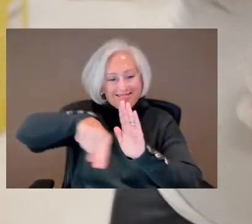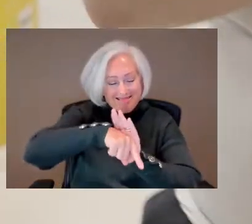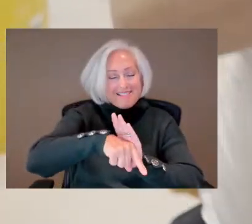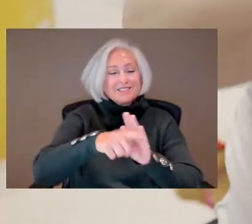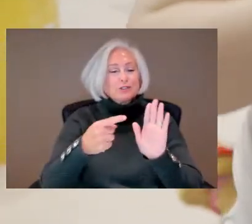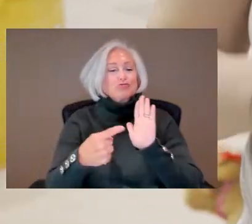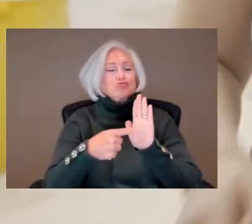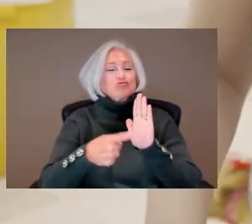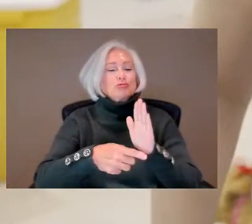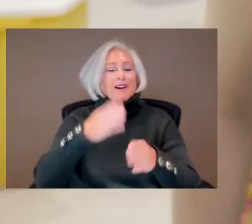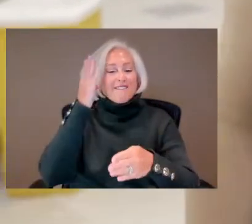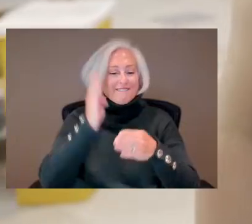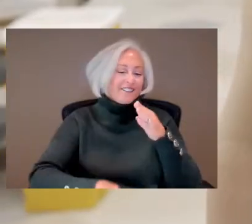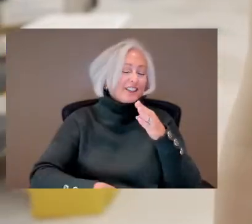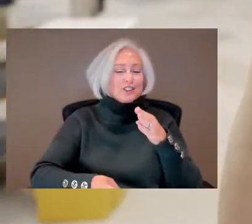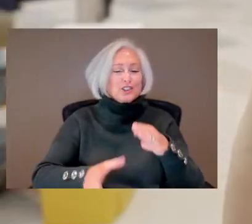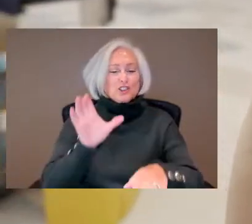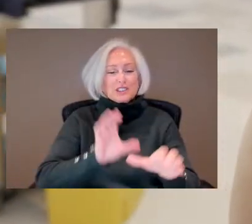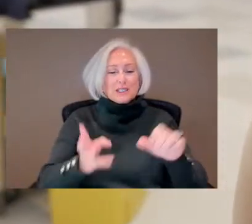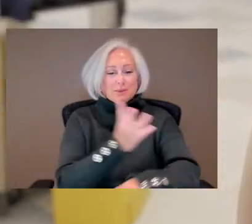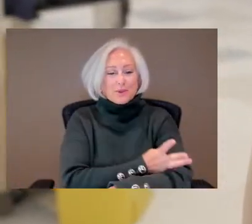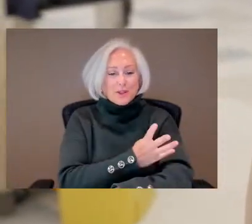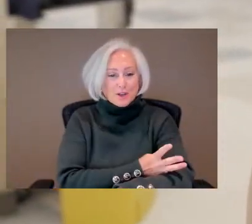your cancer journey?